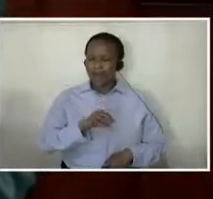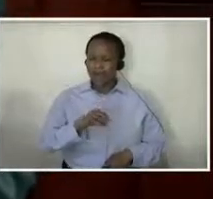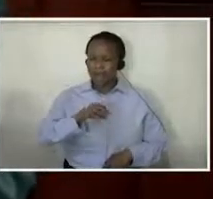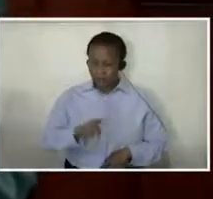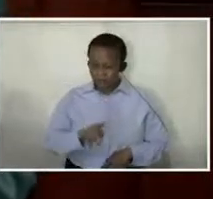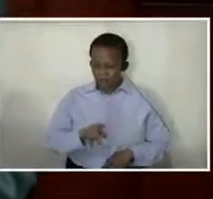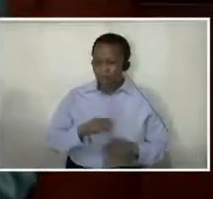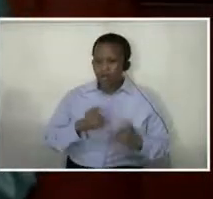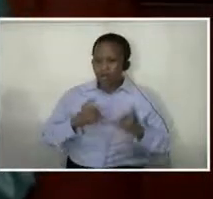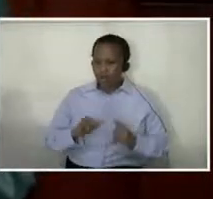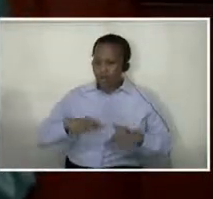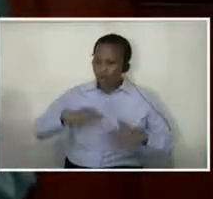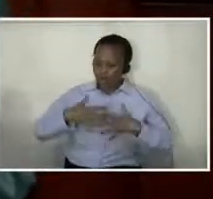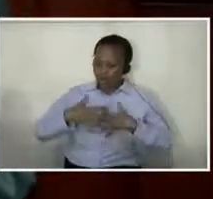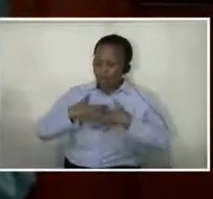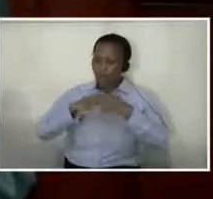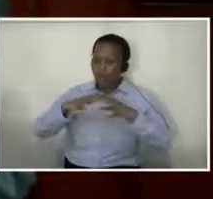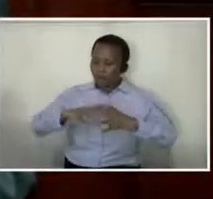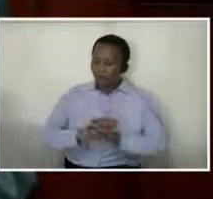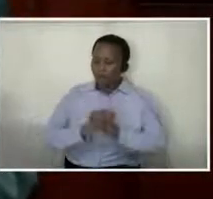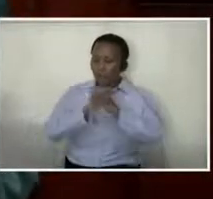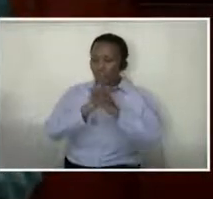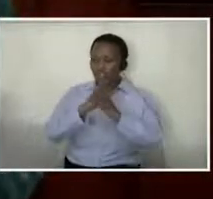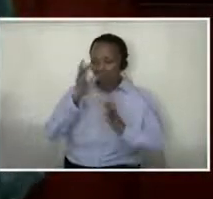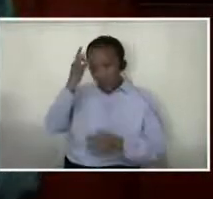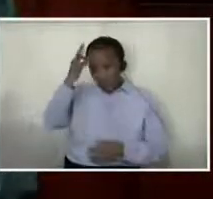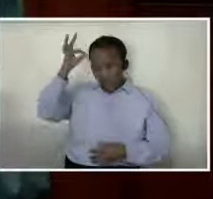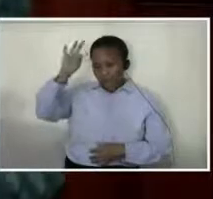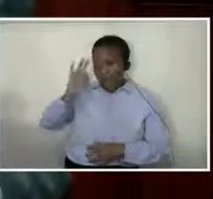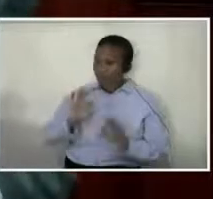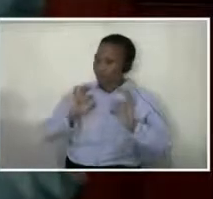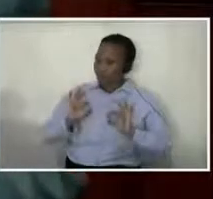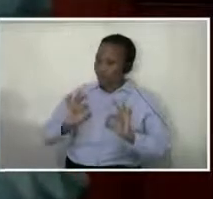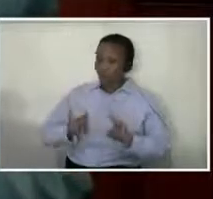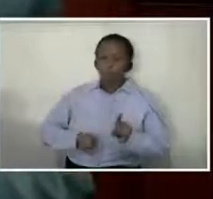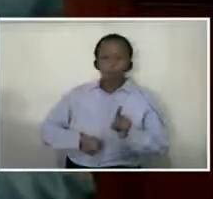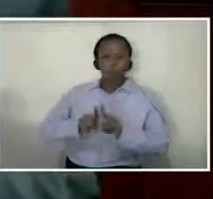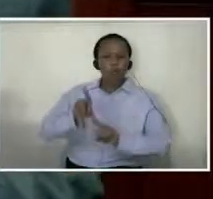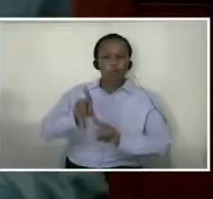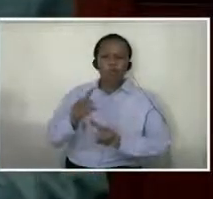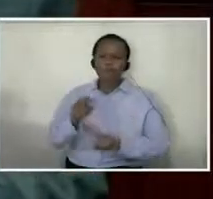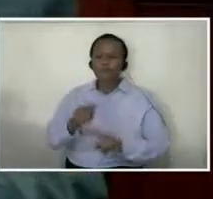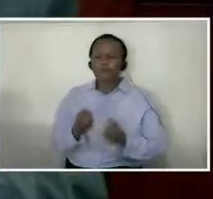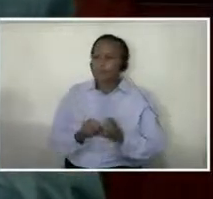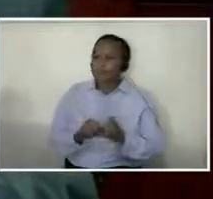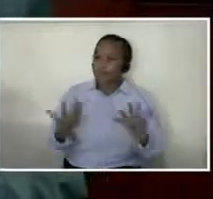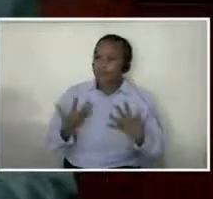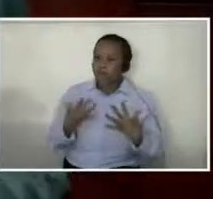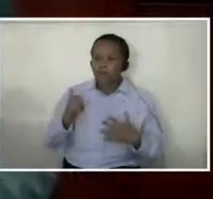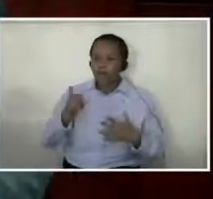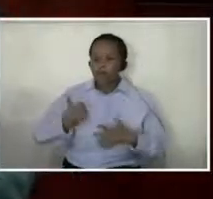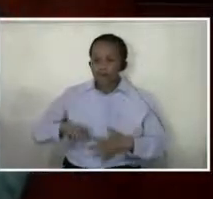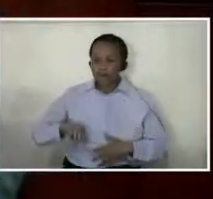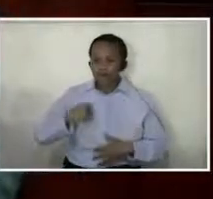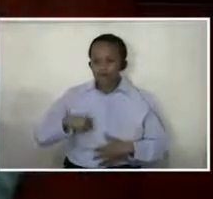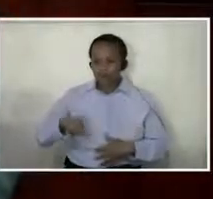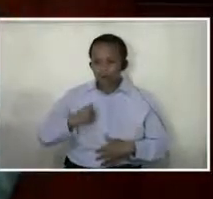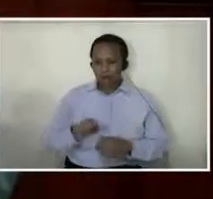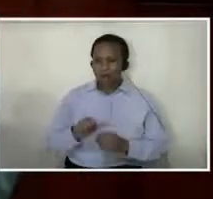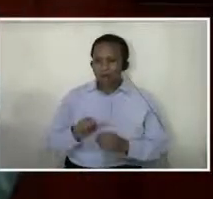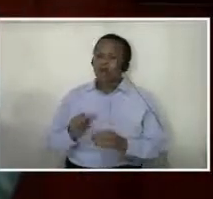coalition government as there were no outright winner in number of municipalities, resulting in the